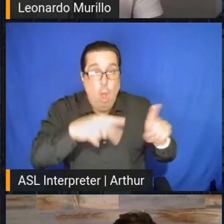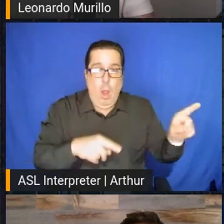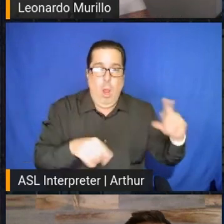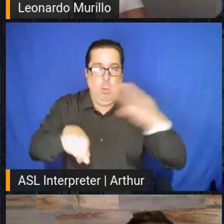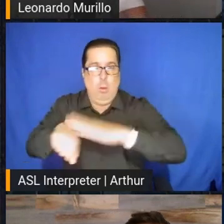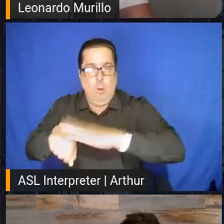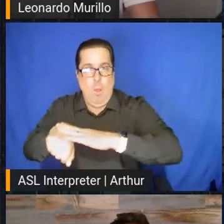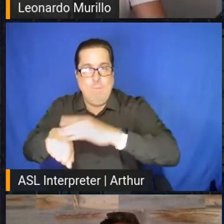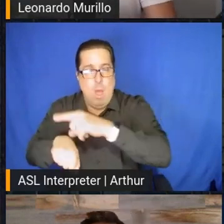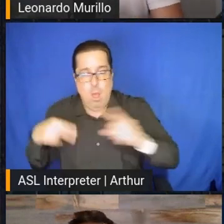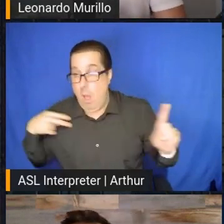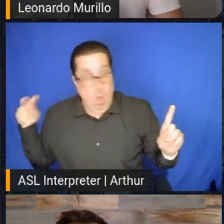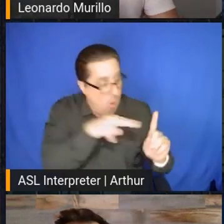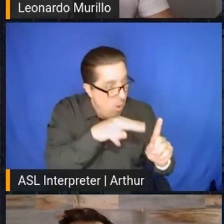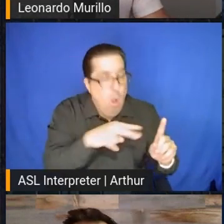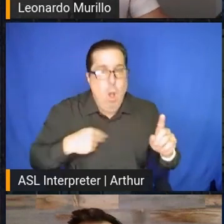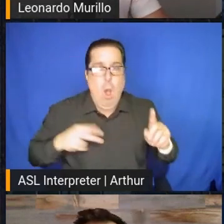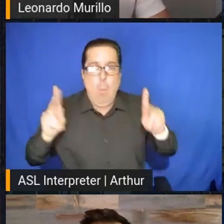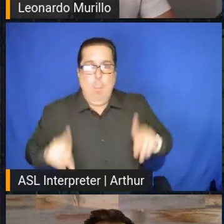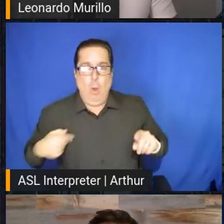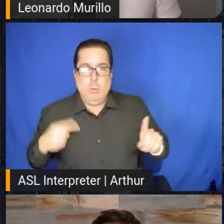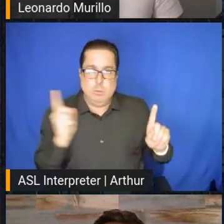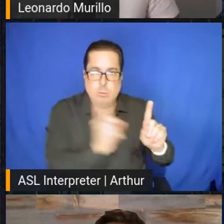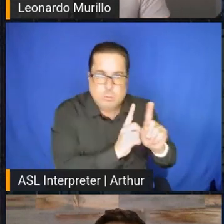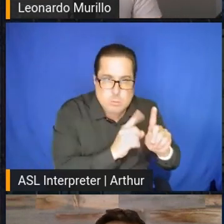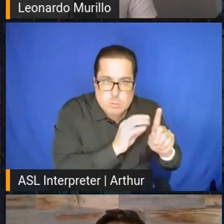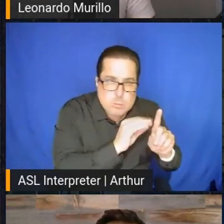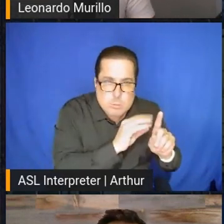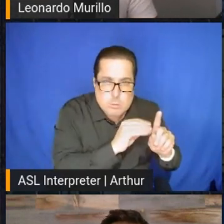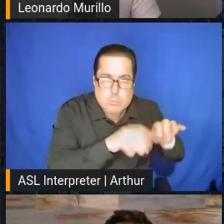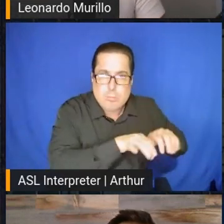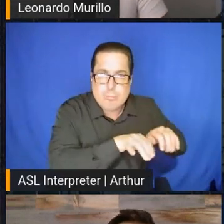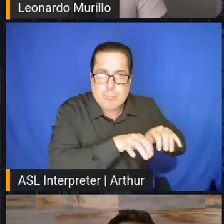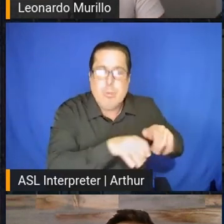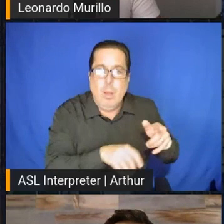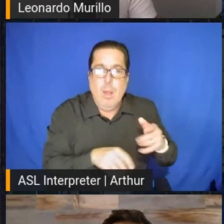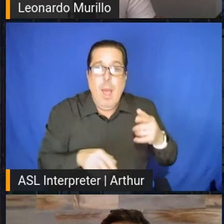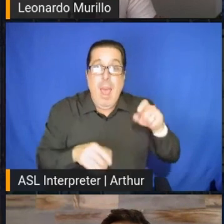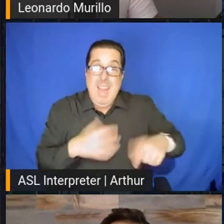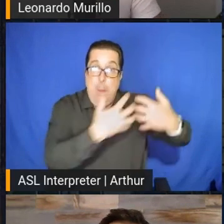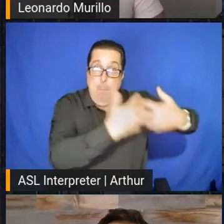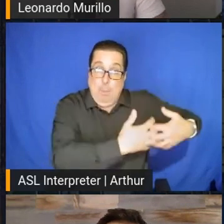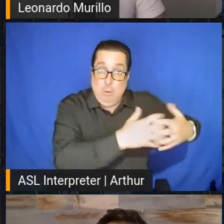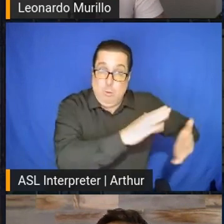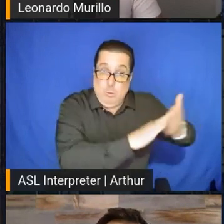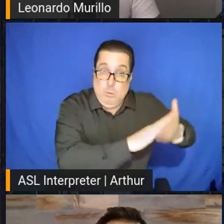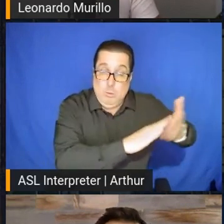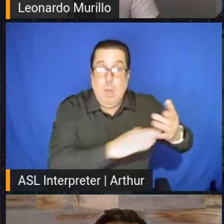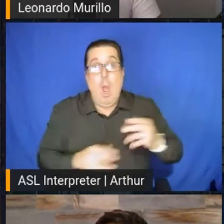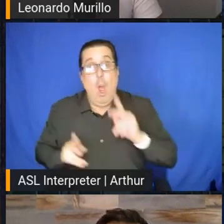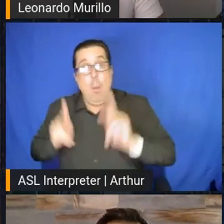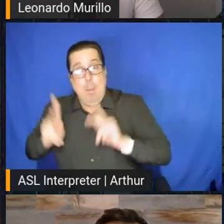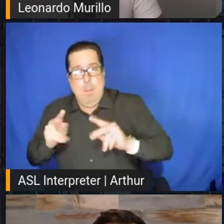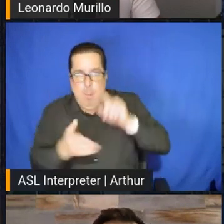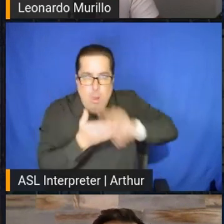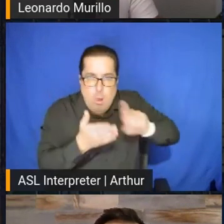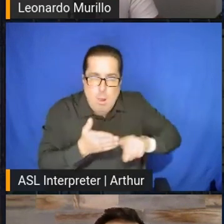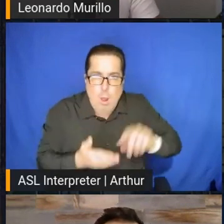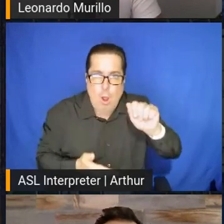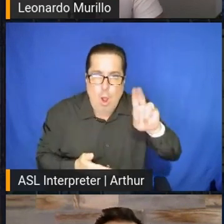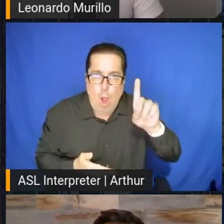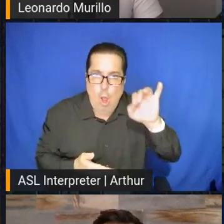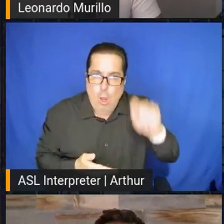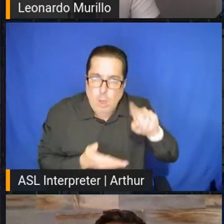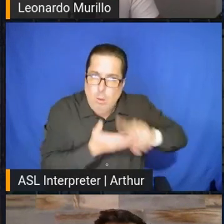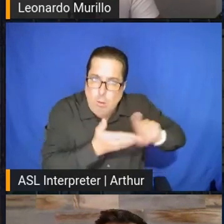there is really merging that Kubernetes state for the machines to audit and the humans to be able to audit and view and have that human